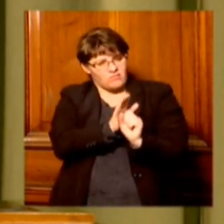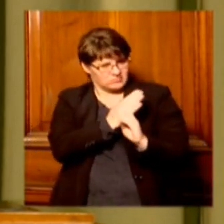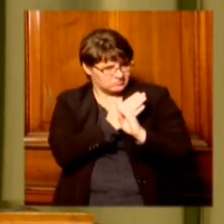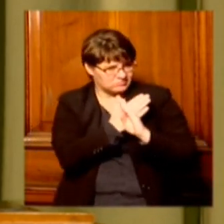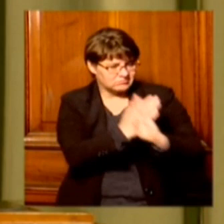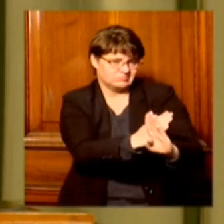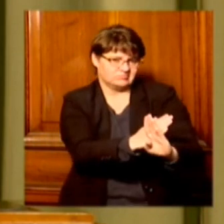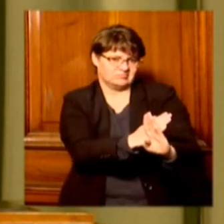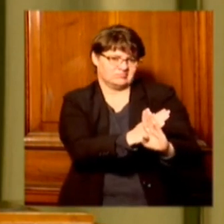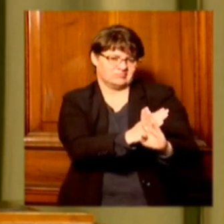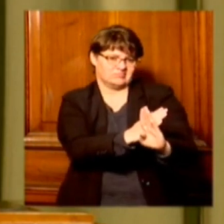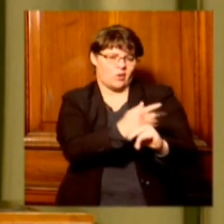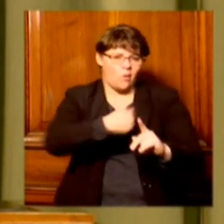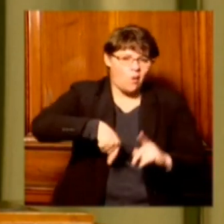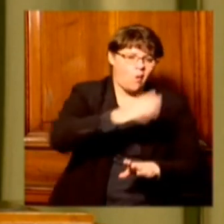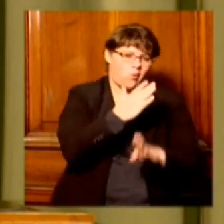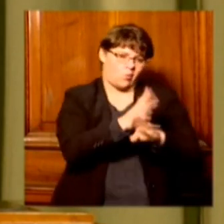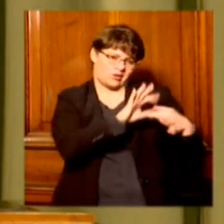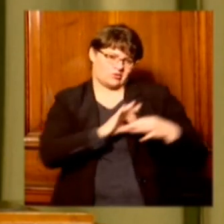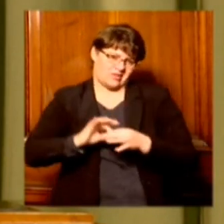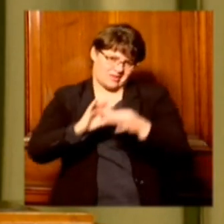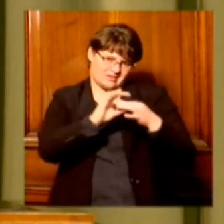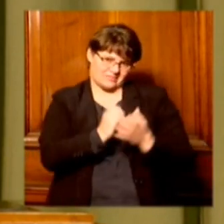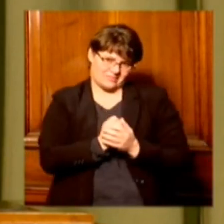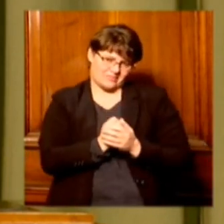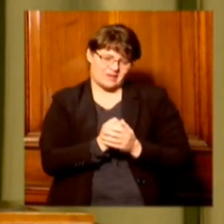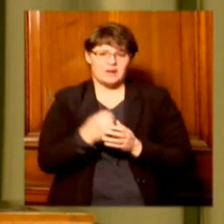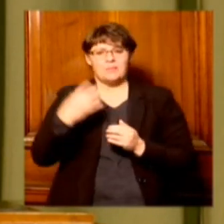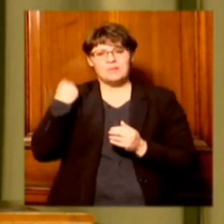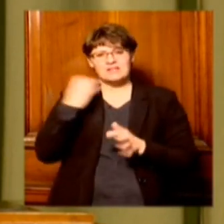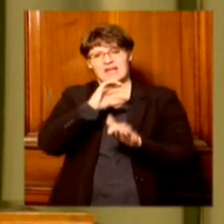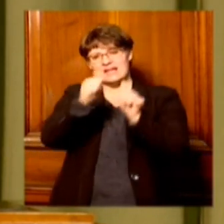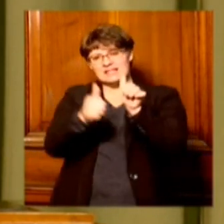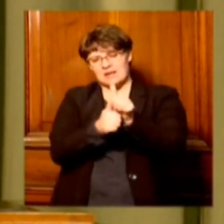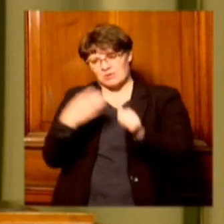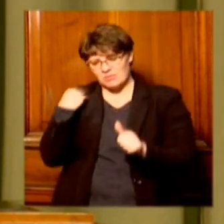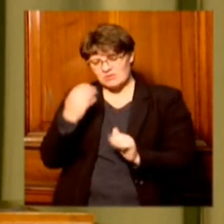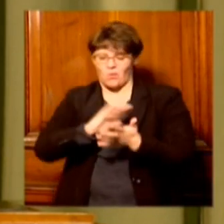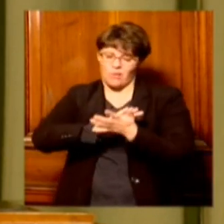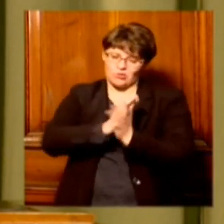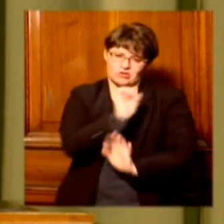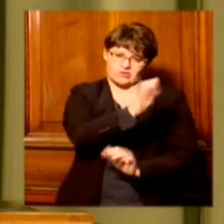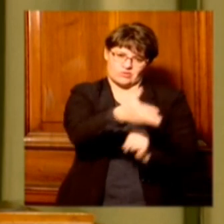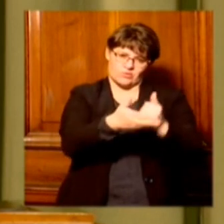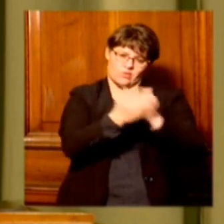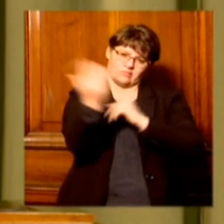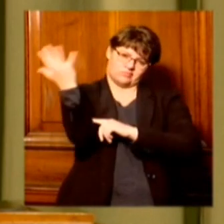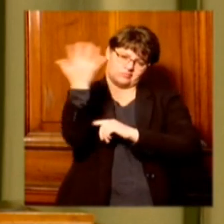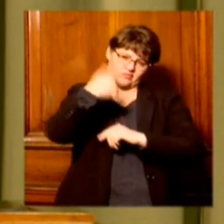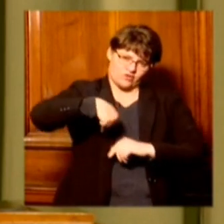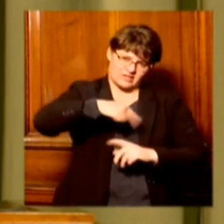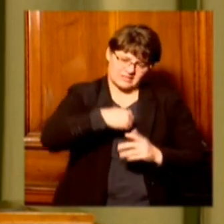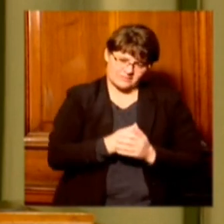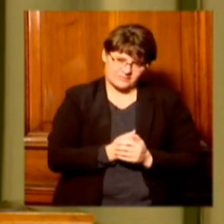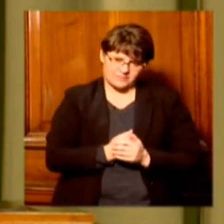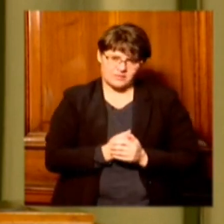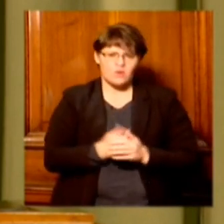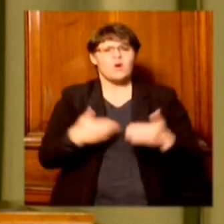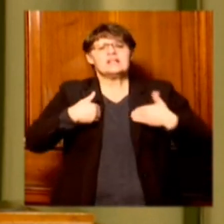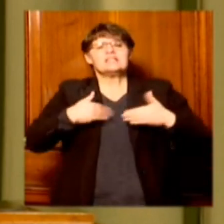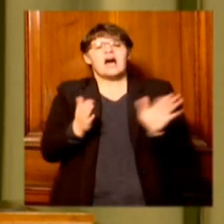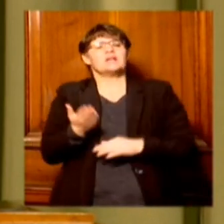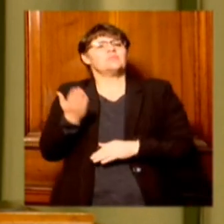COVID-19. Minister, Deputy Minister, we really appreciate that. As we had said when we